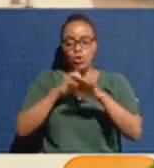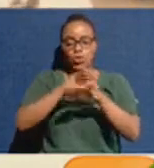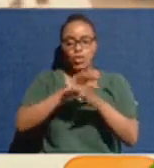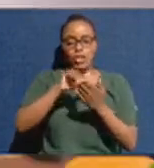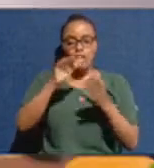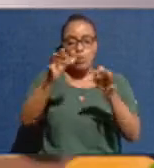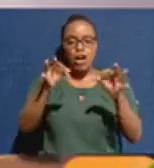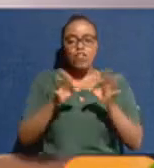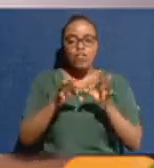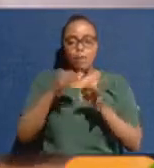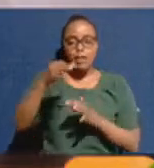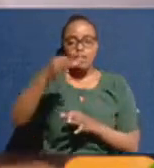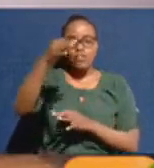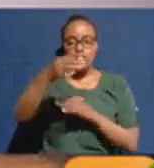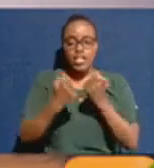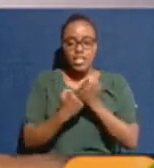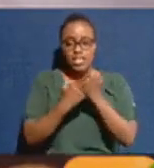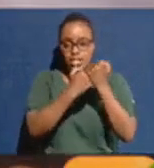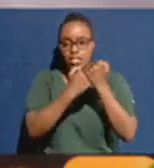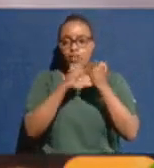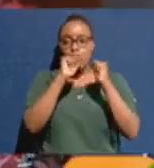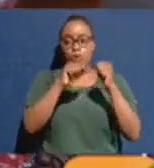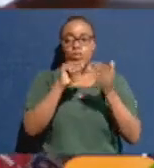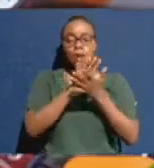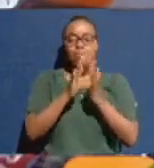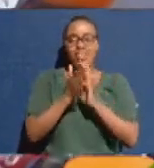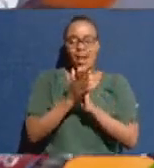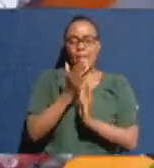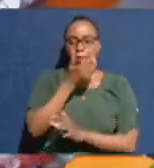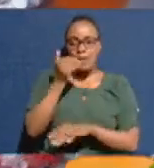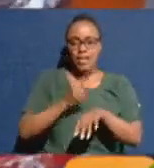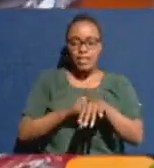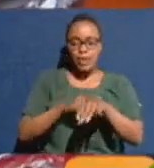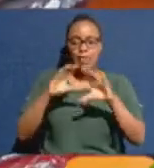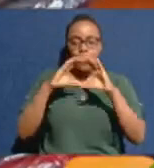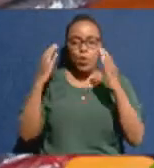future. The assistance couldn't come at a better time as the world